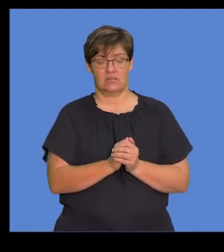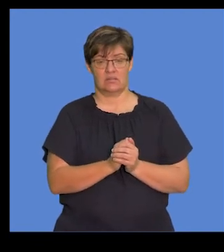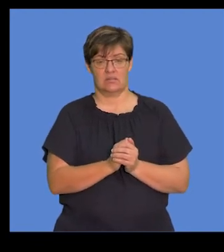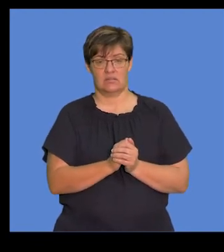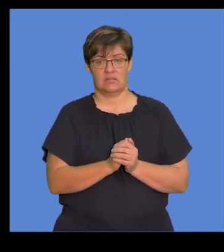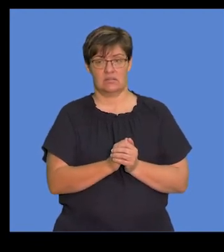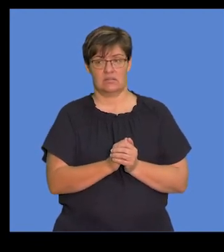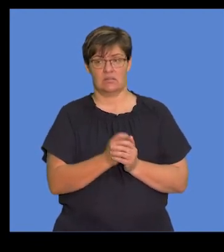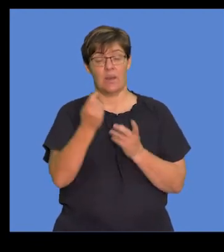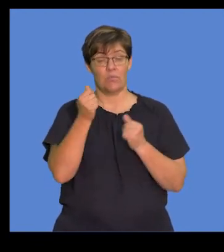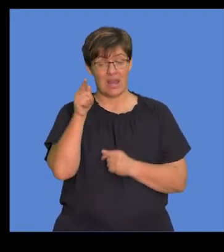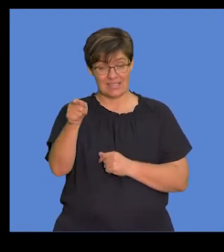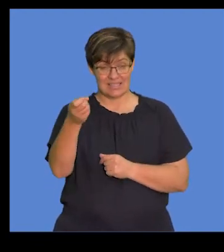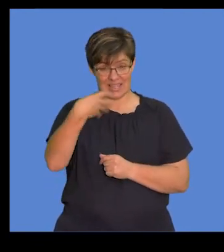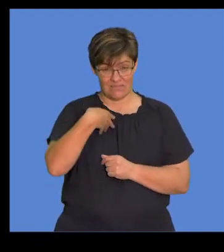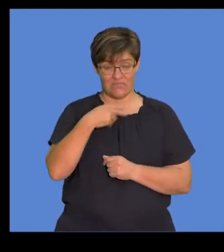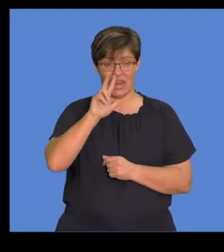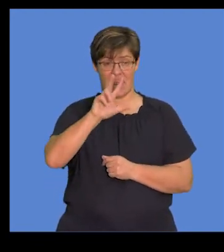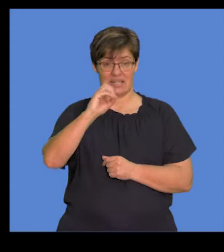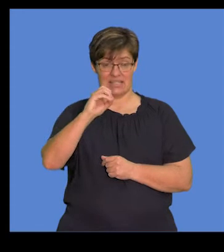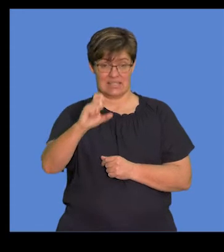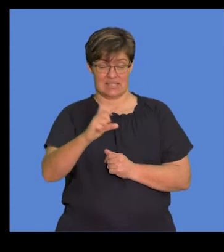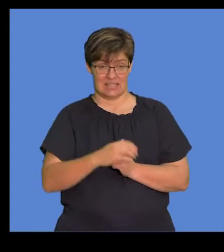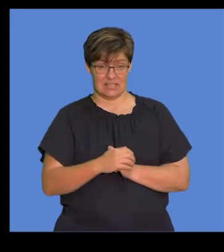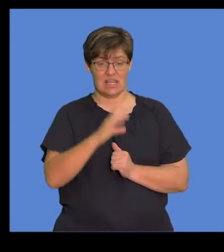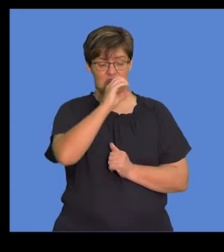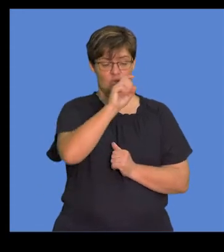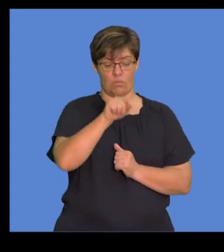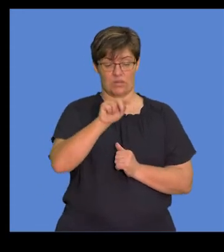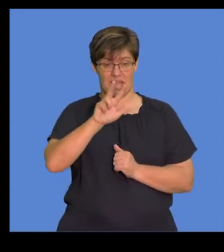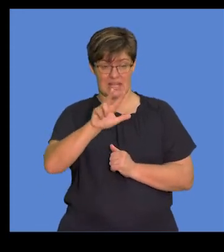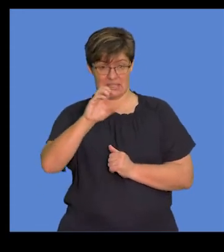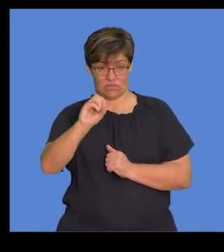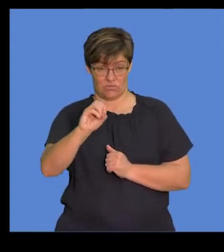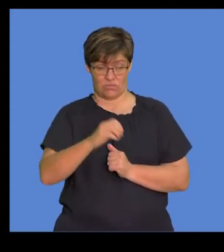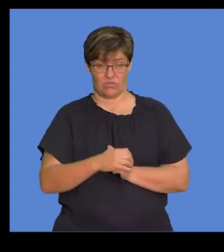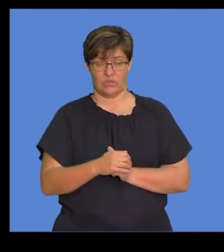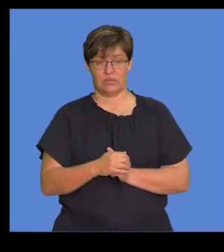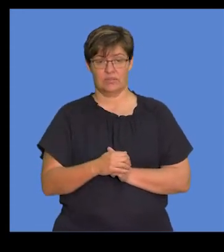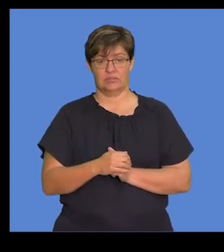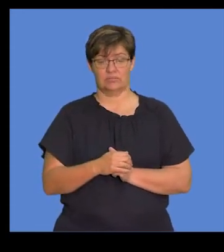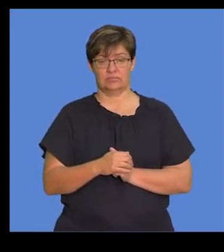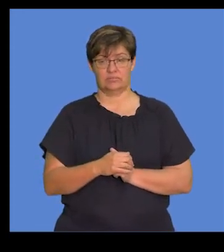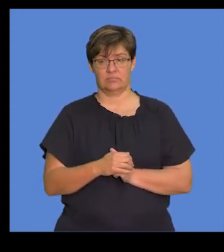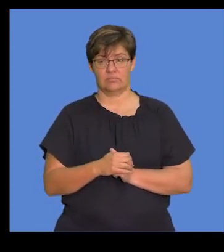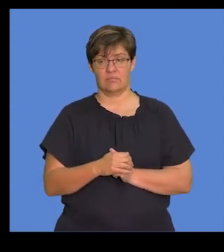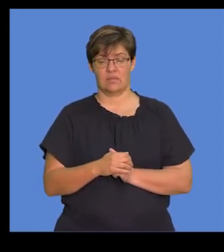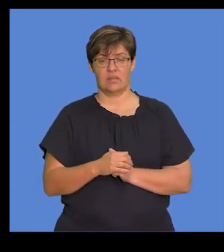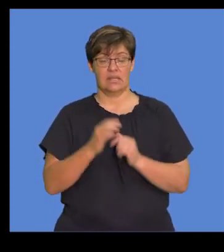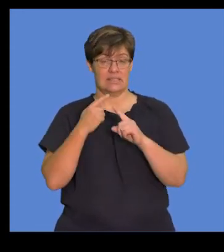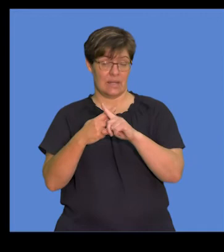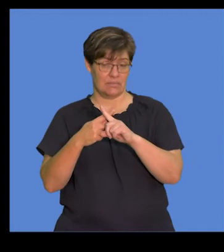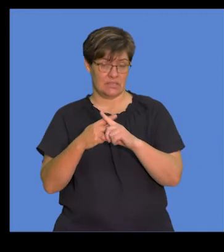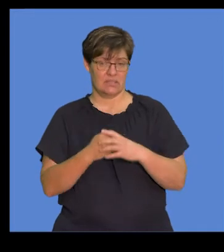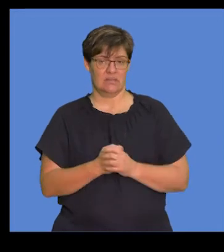that's the 2 kilowatt, but the price is given is 80 cents, okay? 0.80, which is 80 cents. How